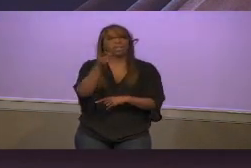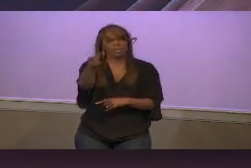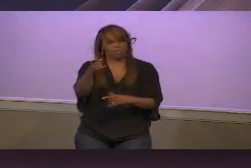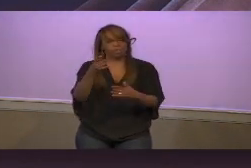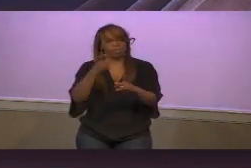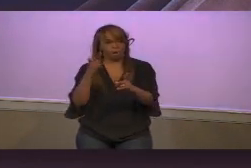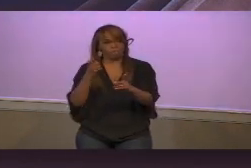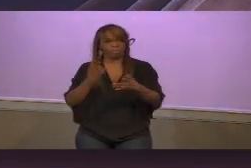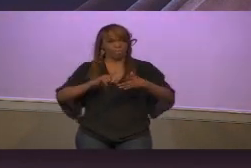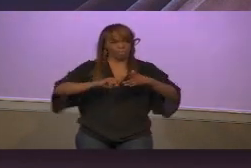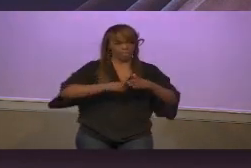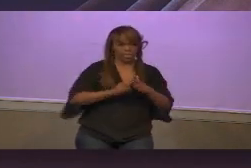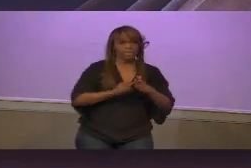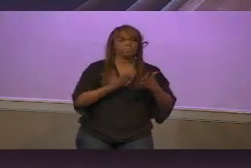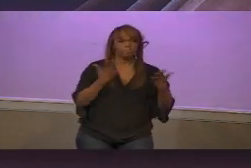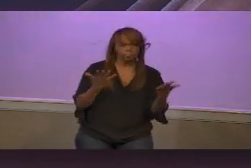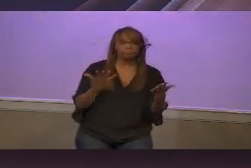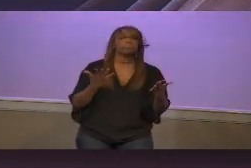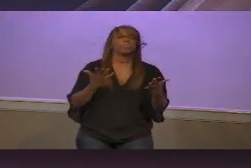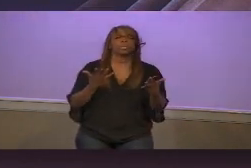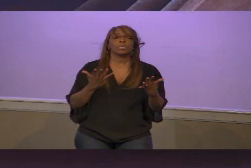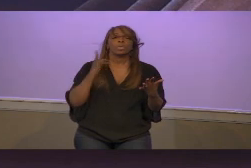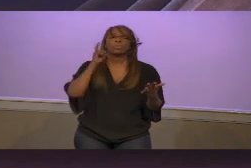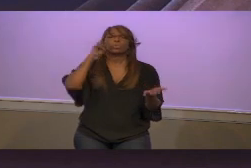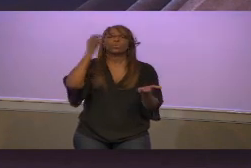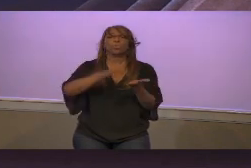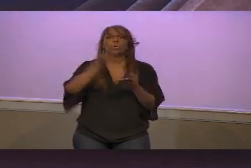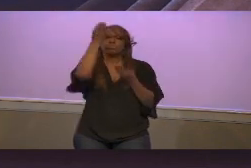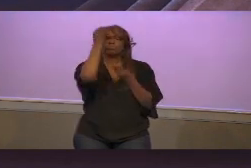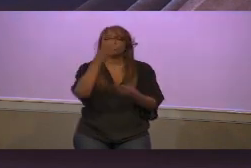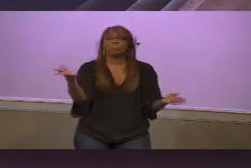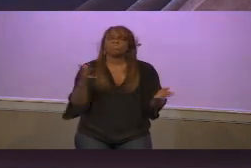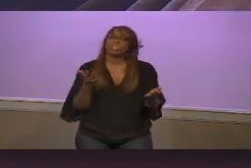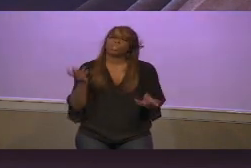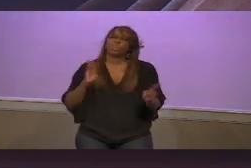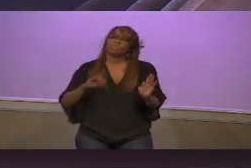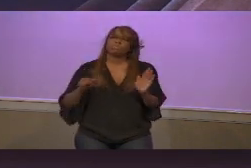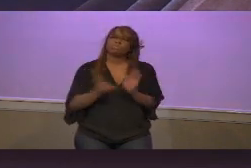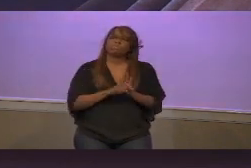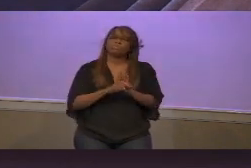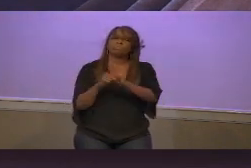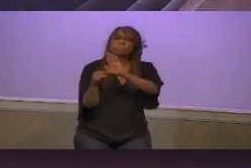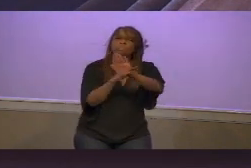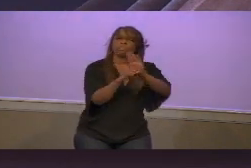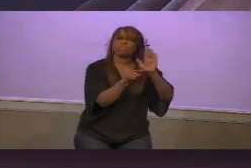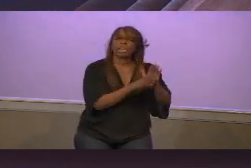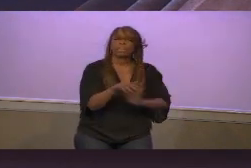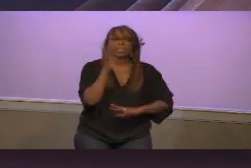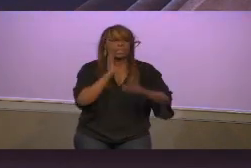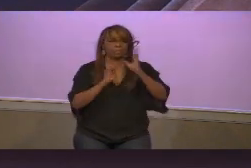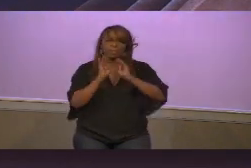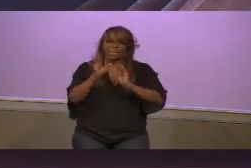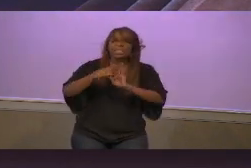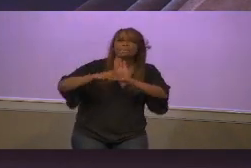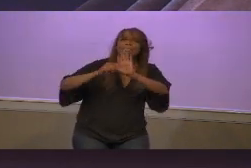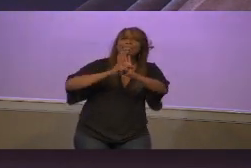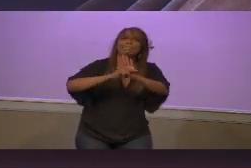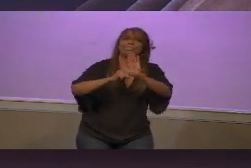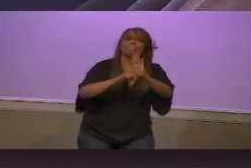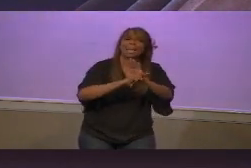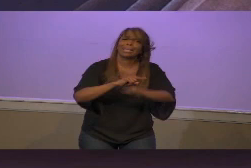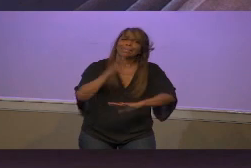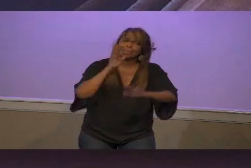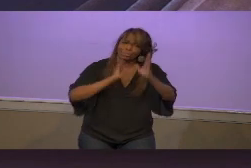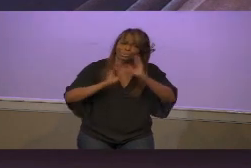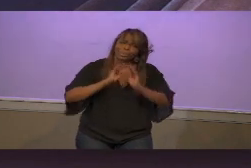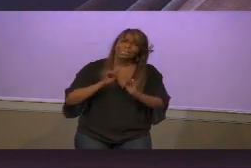very beginning, we are made aware of the negative prospects. Yes, the negative